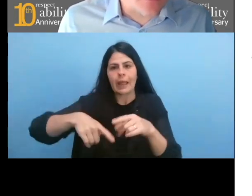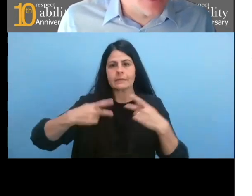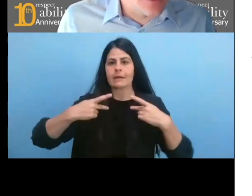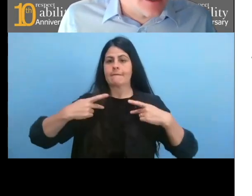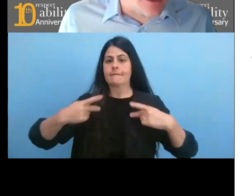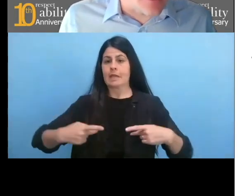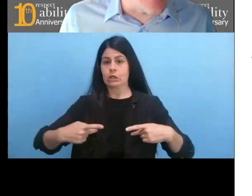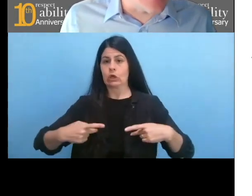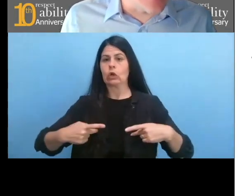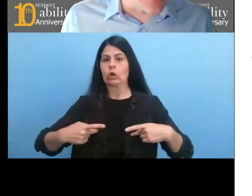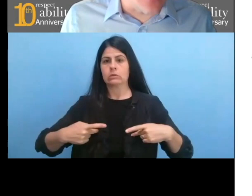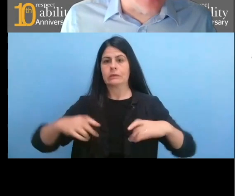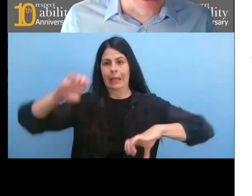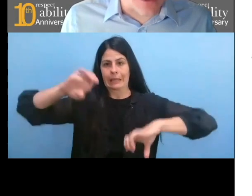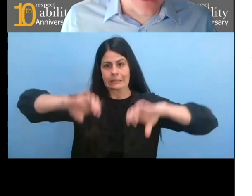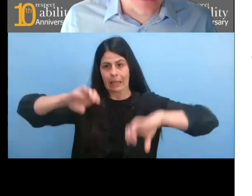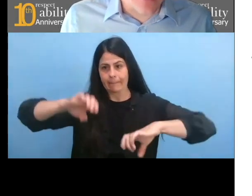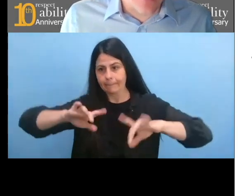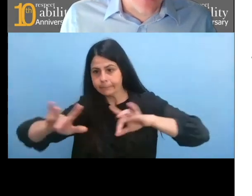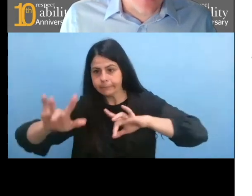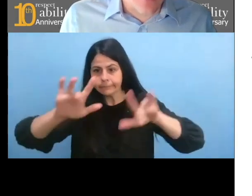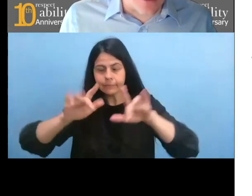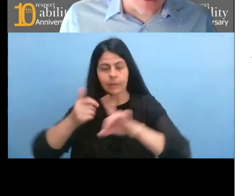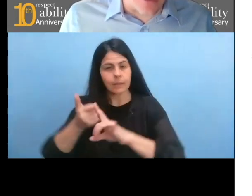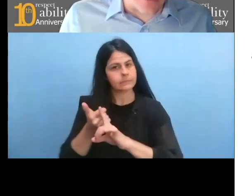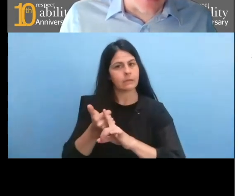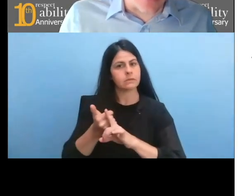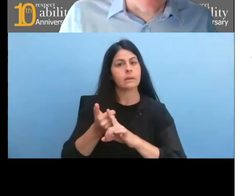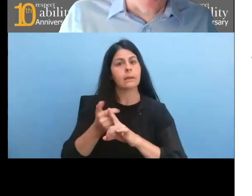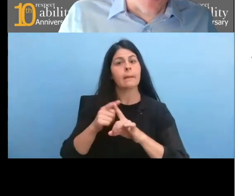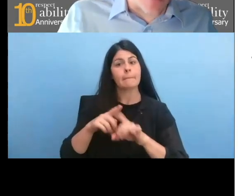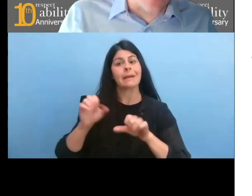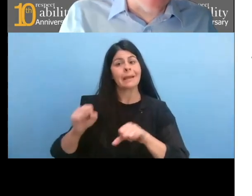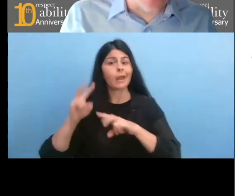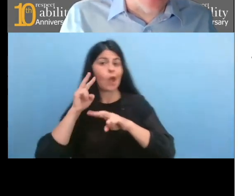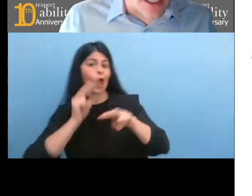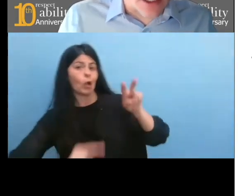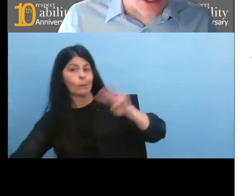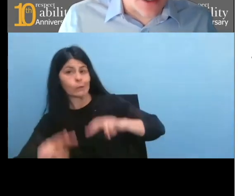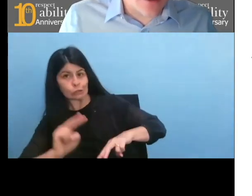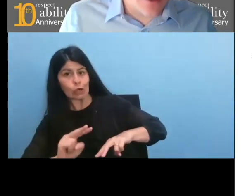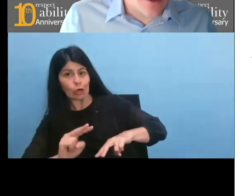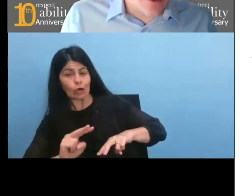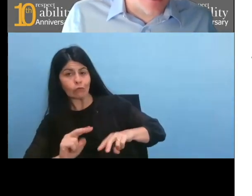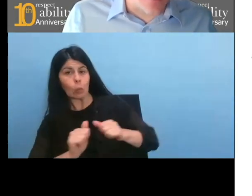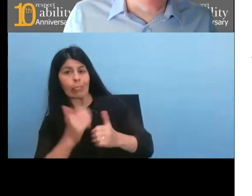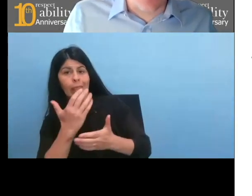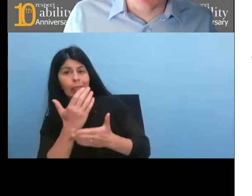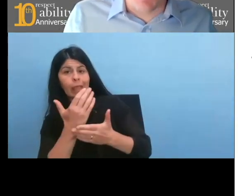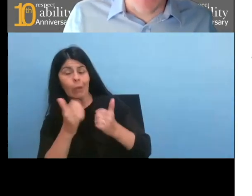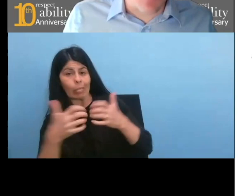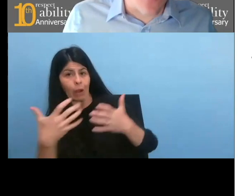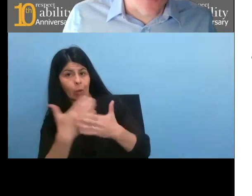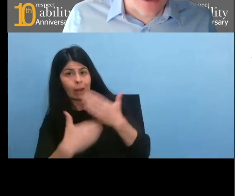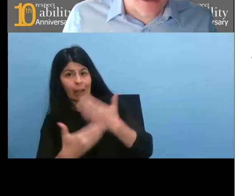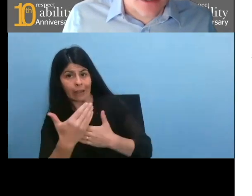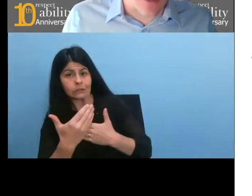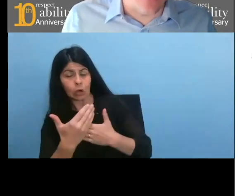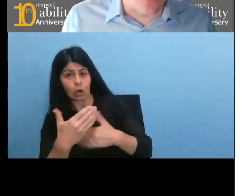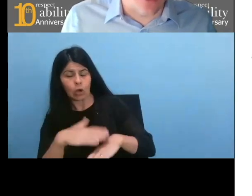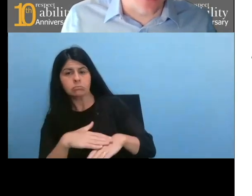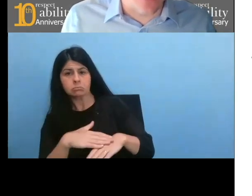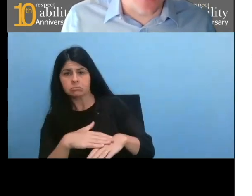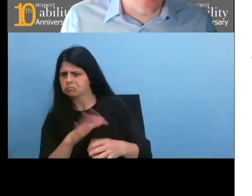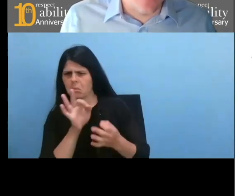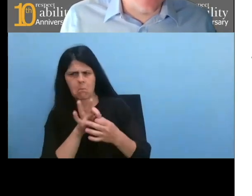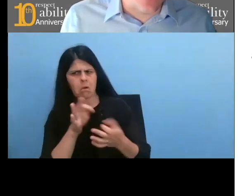exam and make a diagnosis without having to go hands-on, it makes perfect sense to have